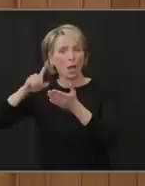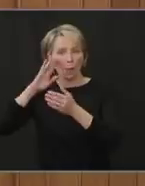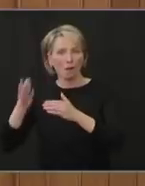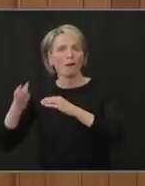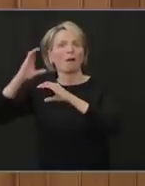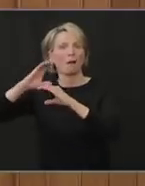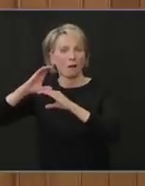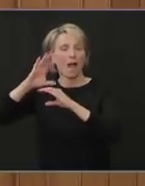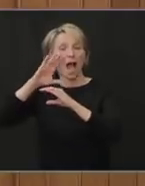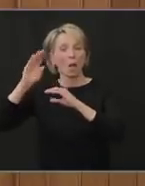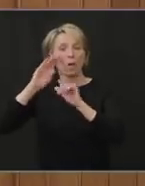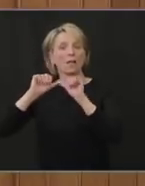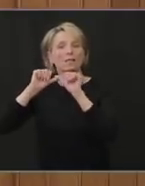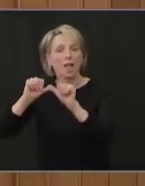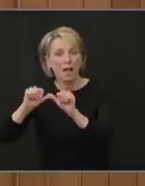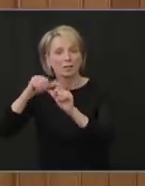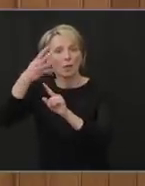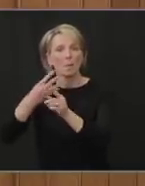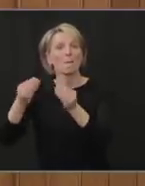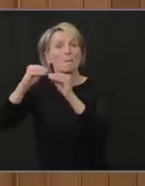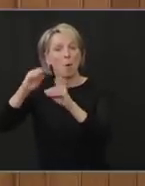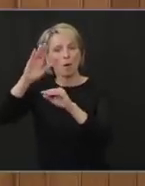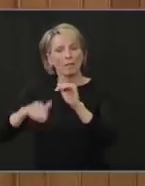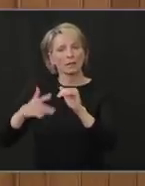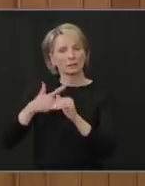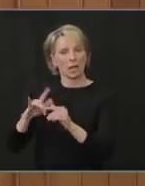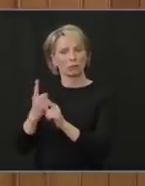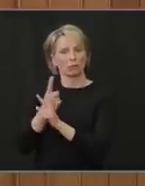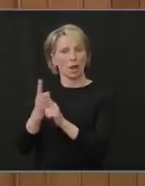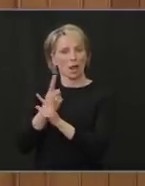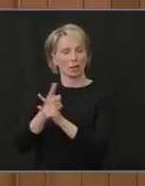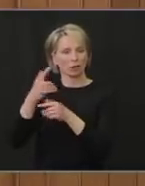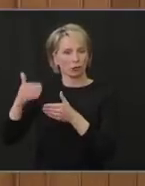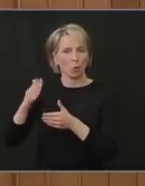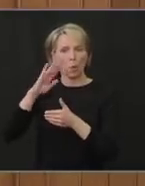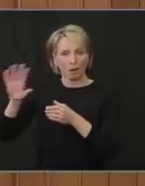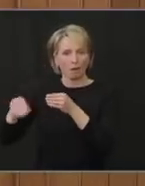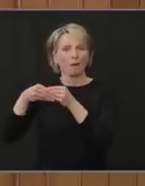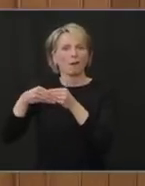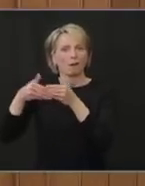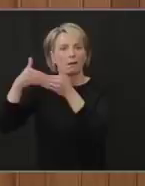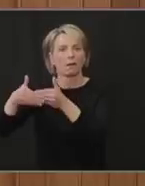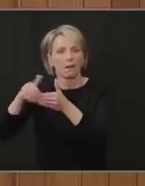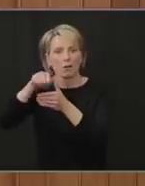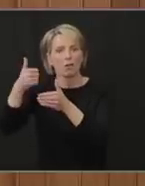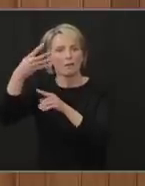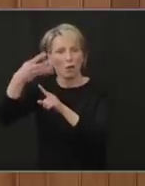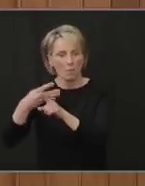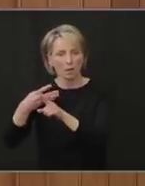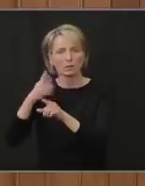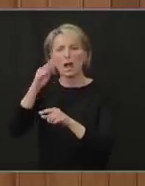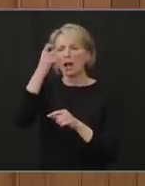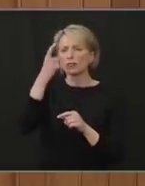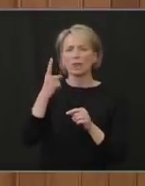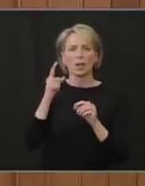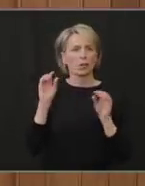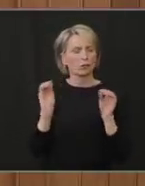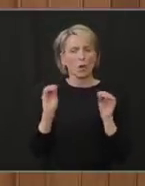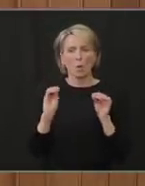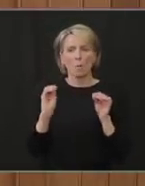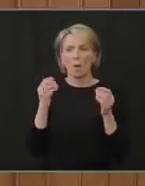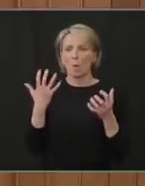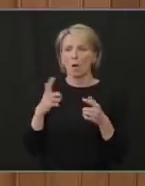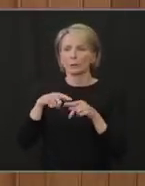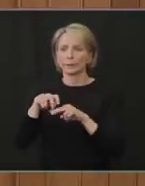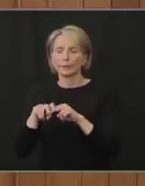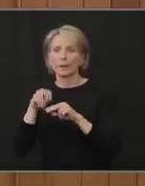months beyond the traditional period. And so, listen, nobody wants to be unemployed. Nobody wants to be collecting